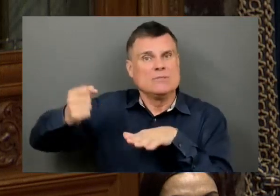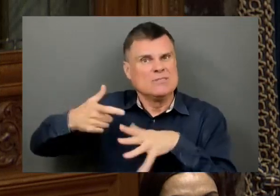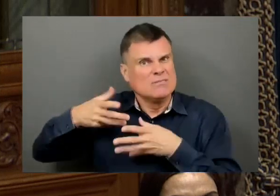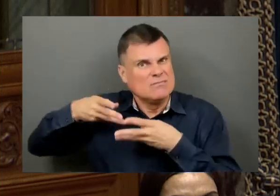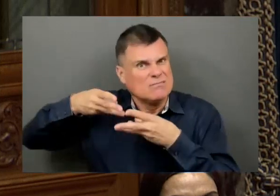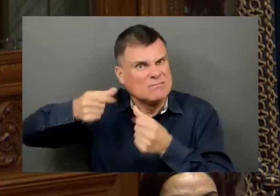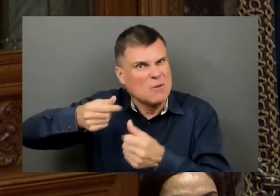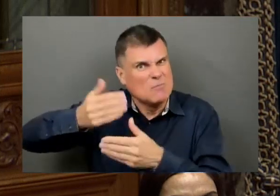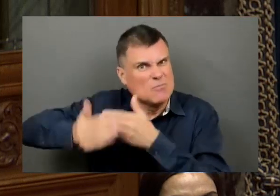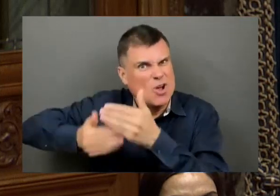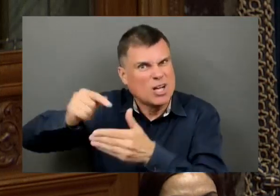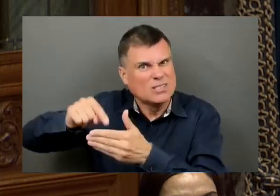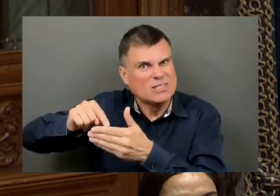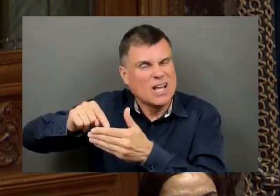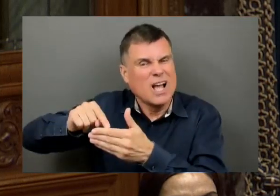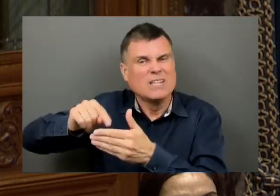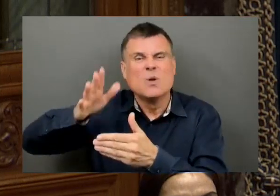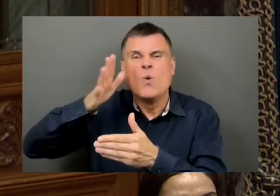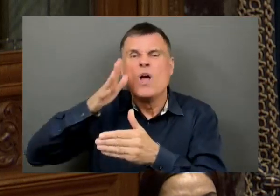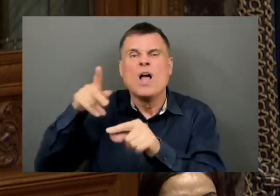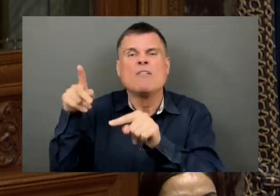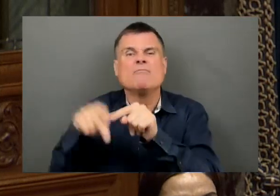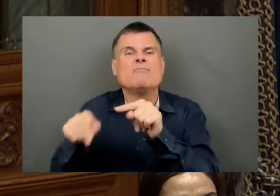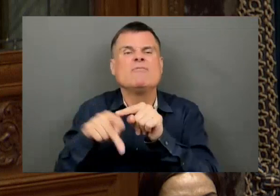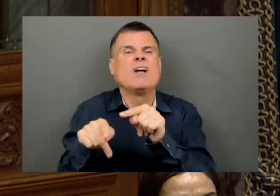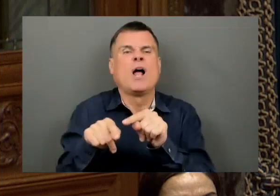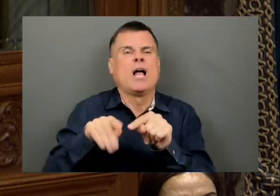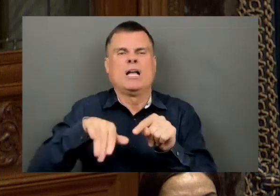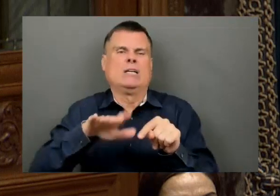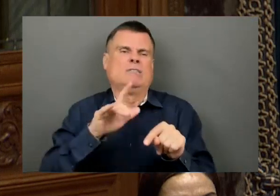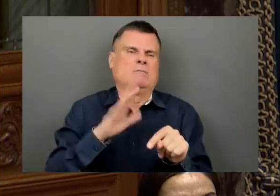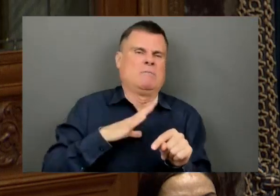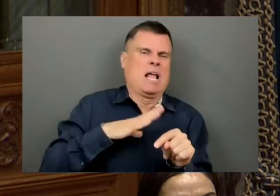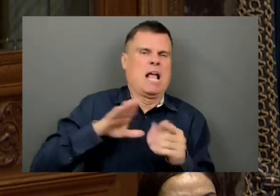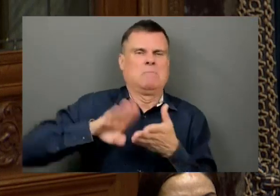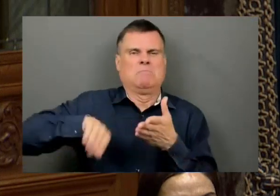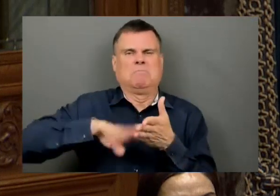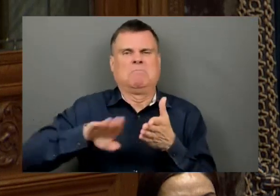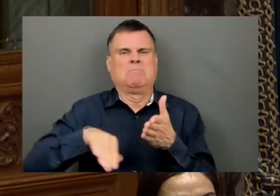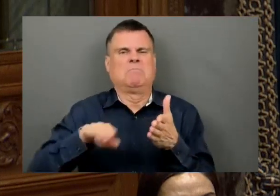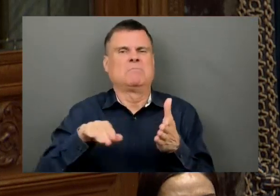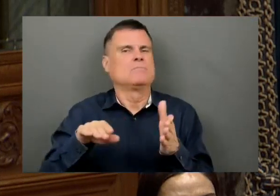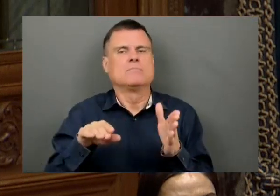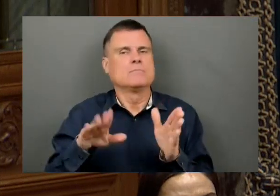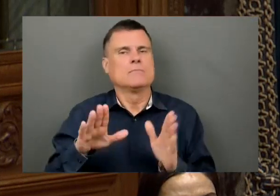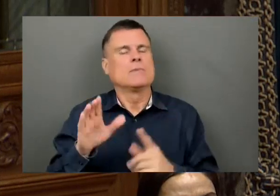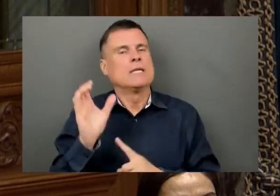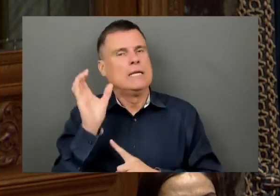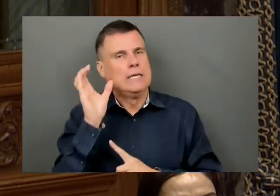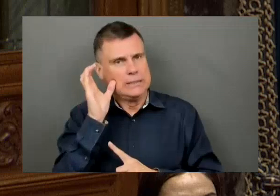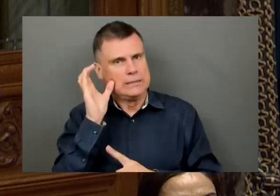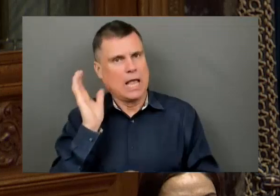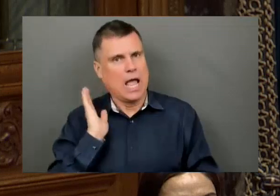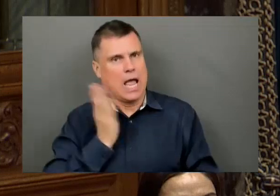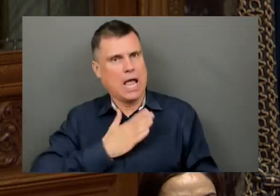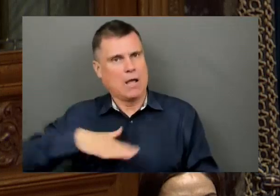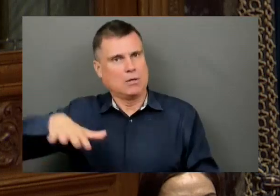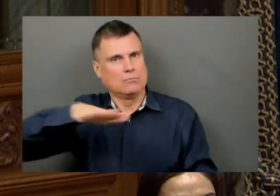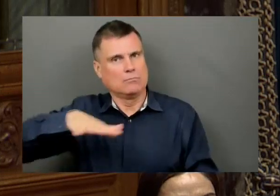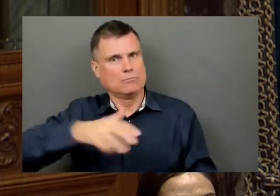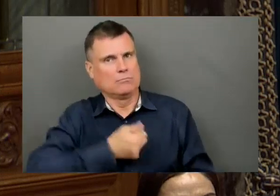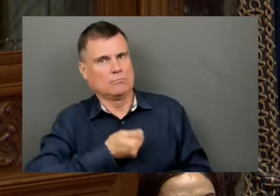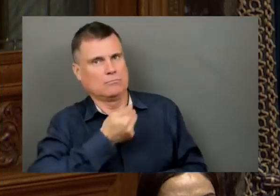voices to be heard. My question is to the Ministry of Energy, Mines and Low Carbon Disinformation. What does the BC Hydro's